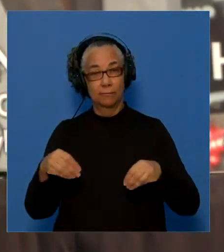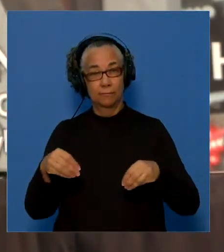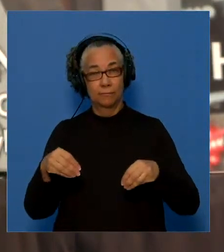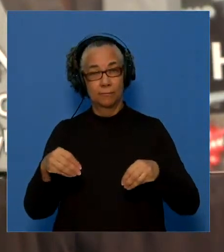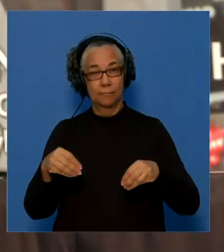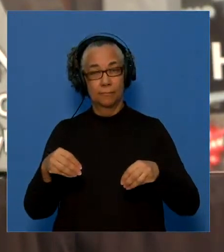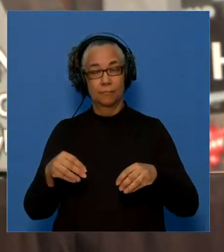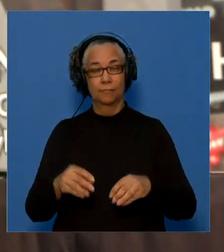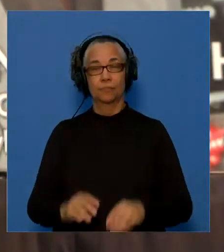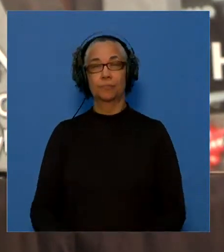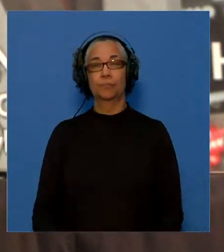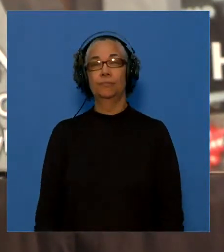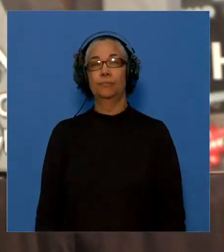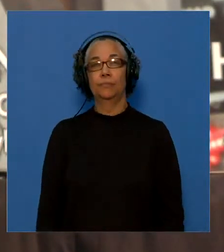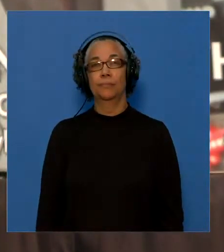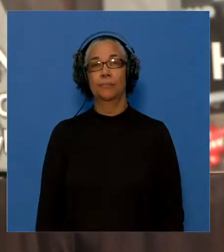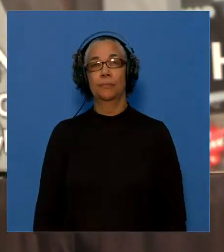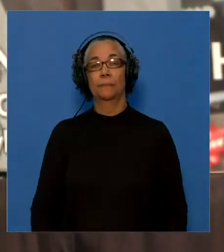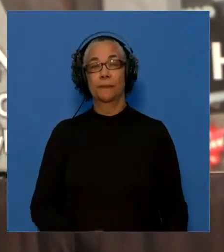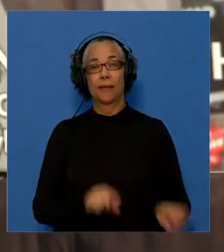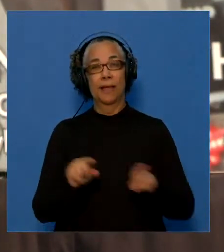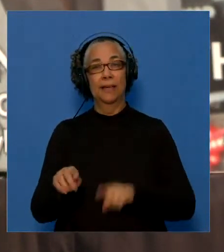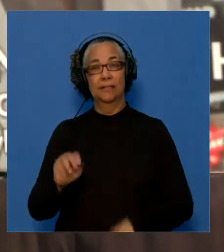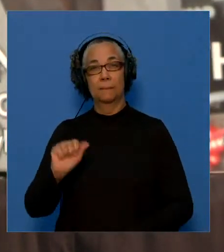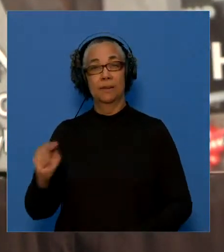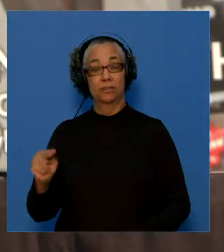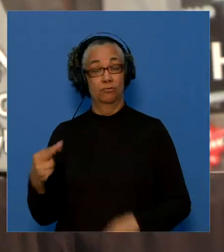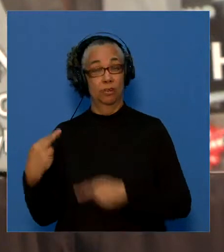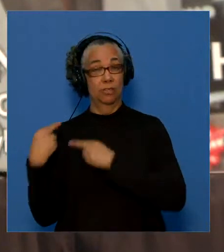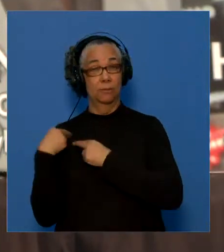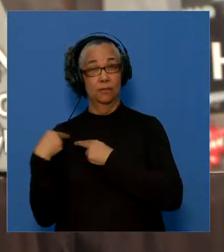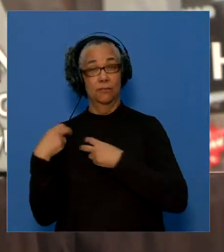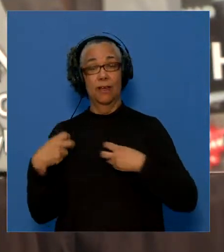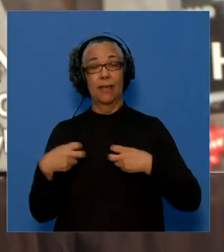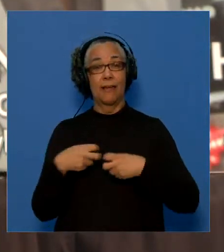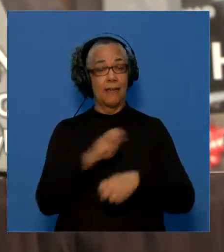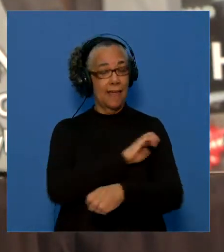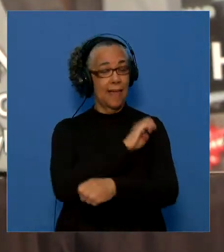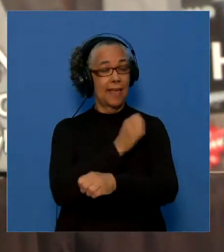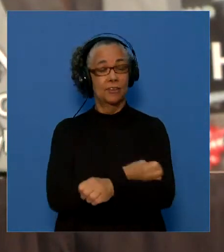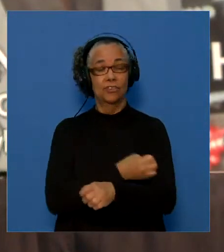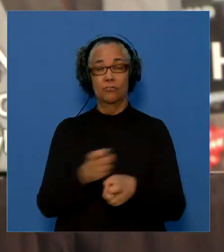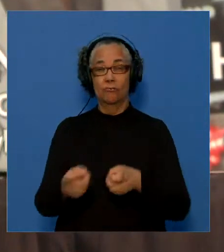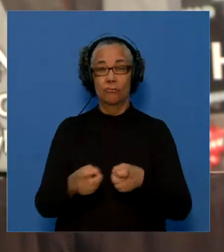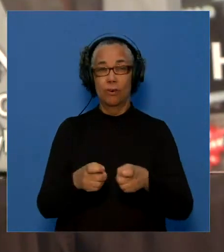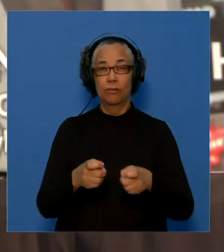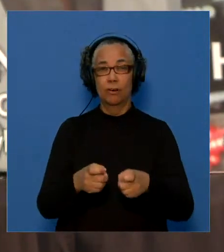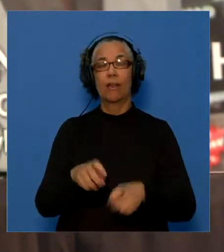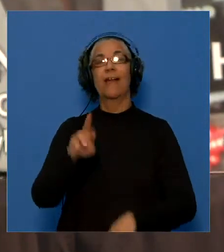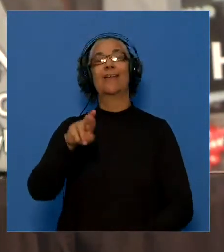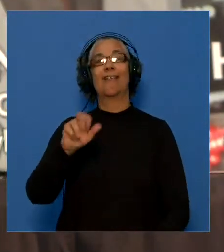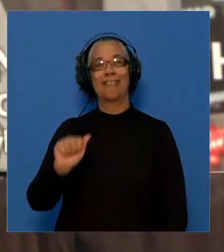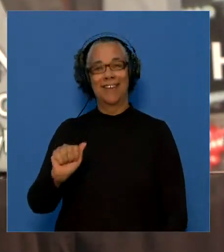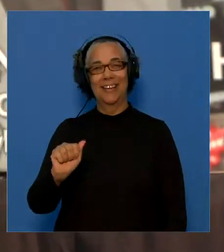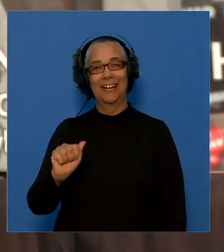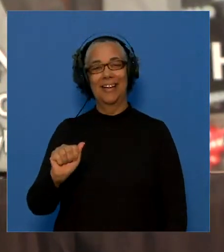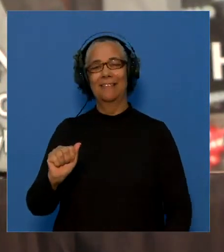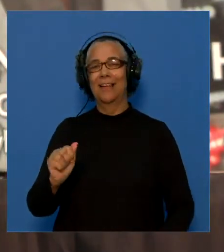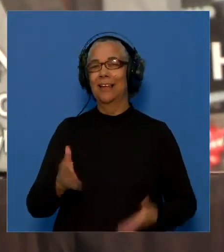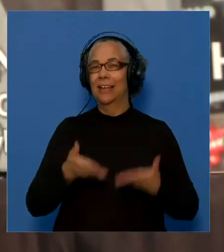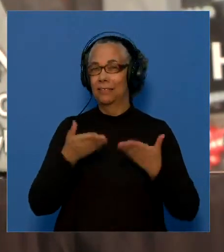As the Minister responsible for Energy and Regulatory Affairs, I have directed the RA to provide the Minister of Home